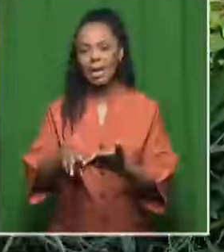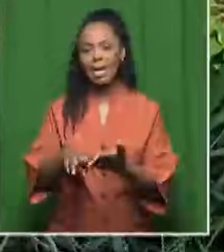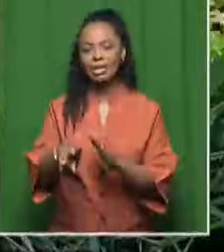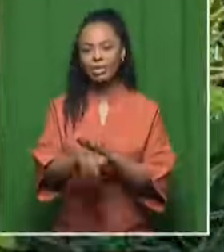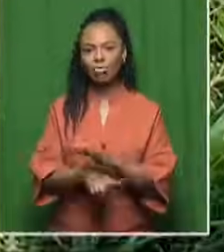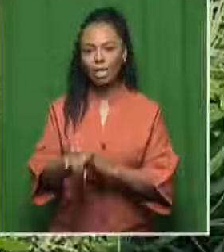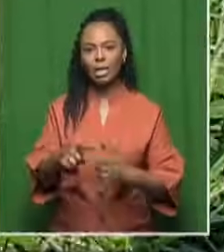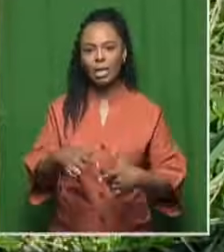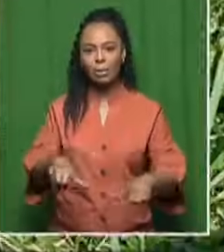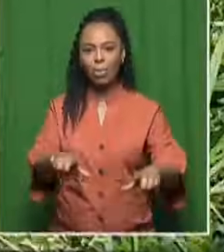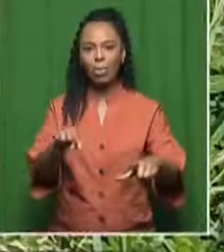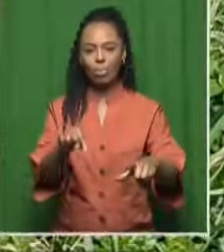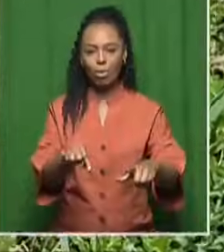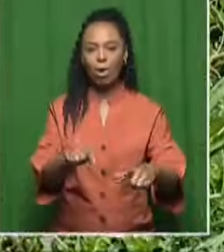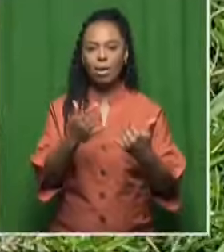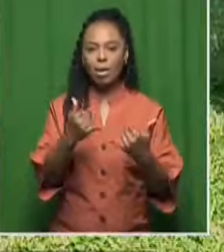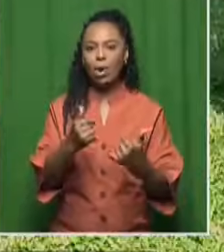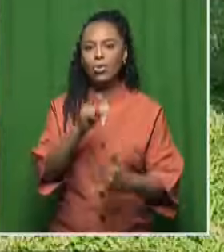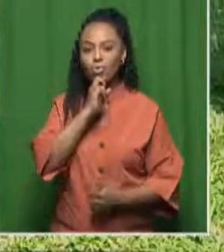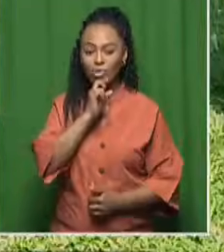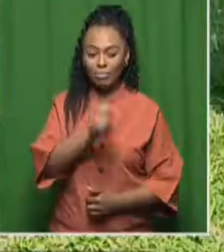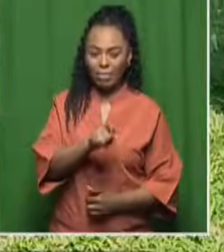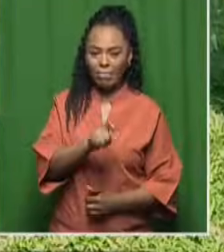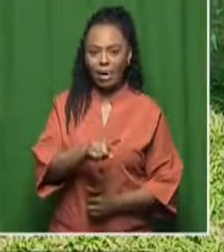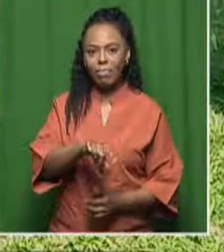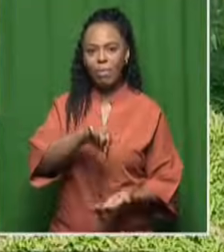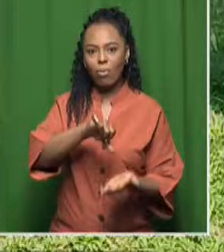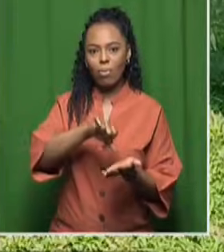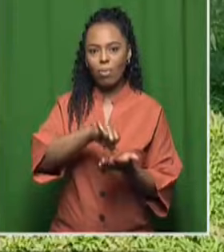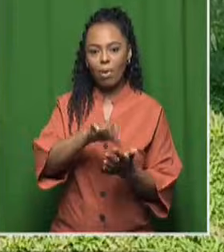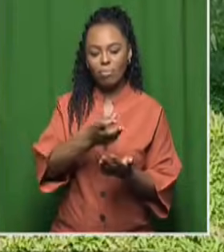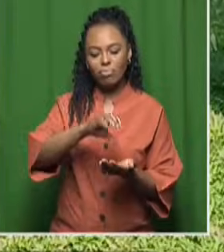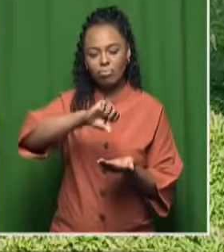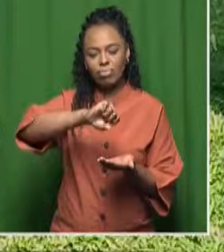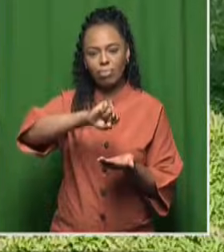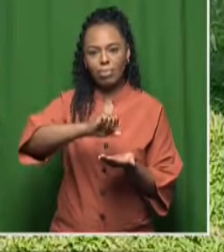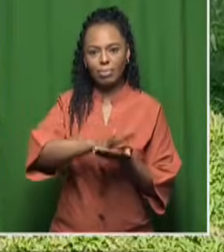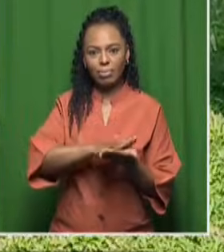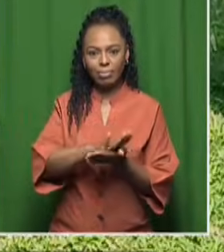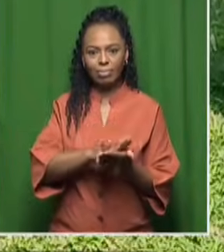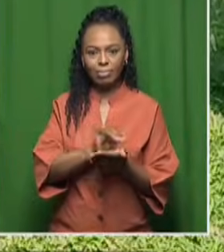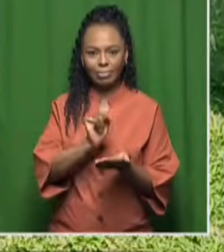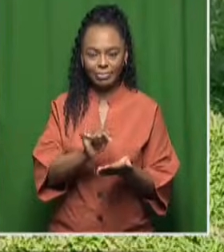already benefiting from the baobab oil project, as Makhado sources baobab fruits from